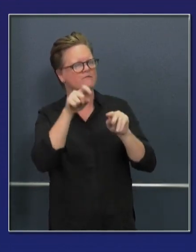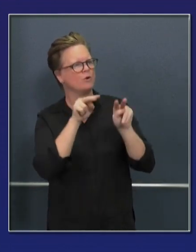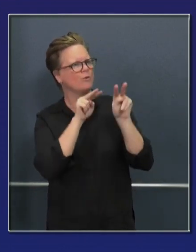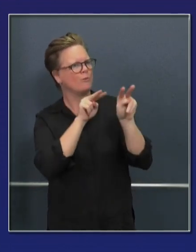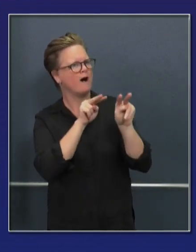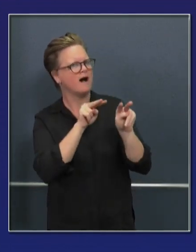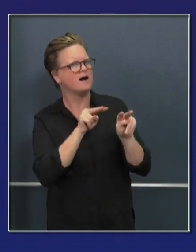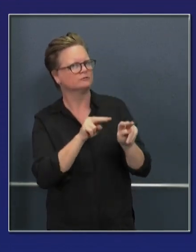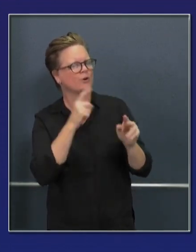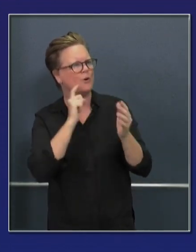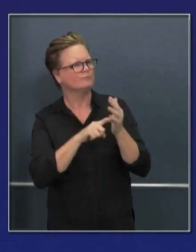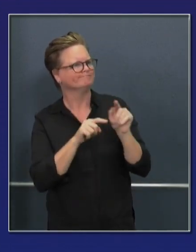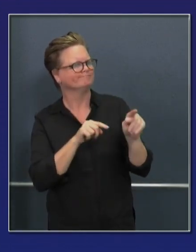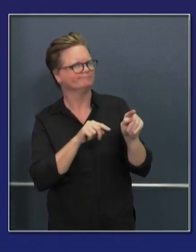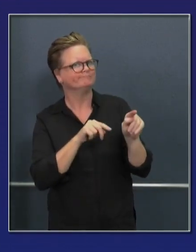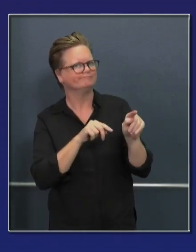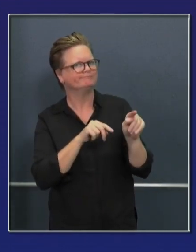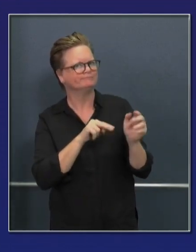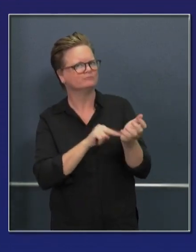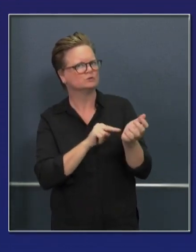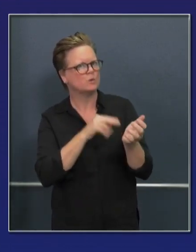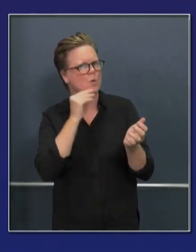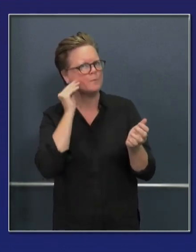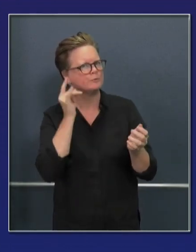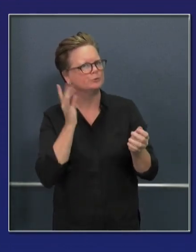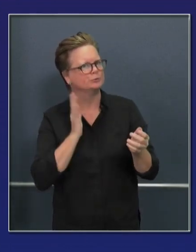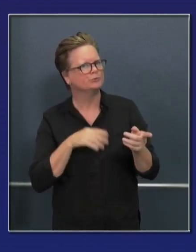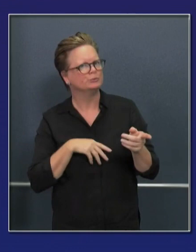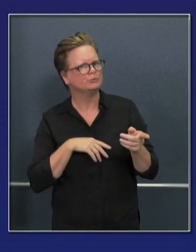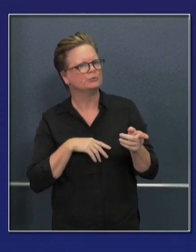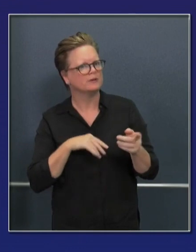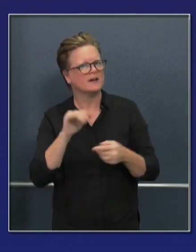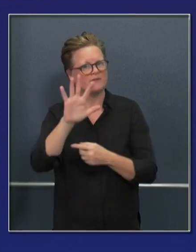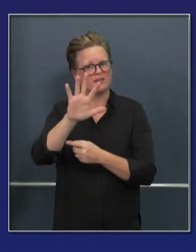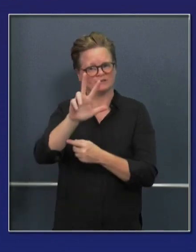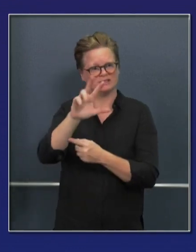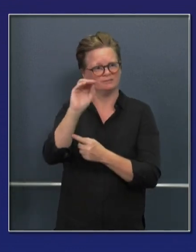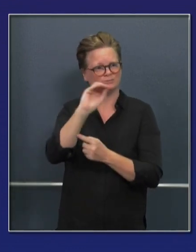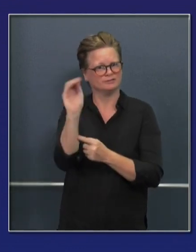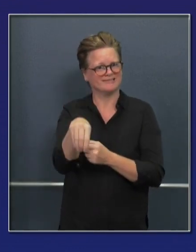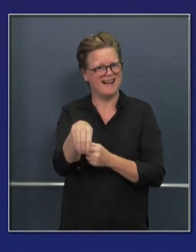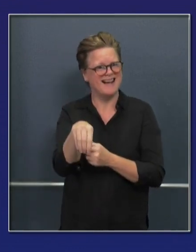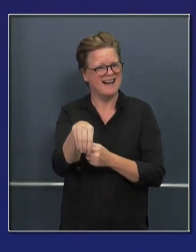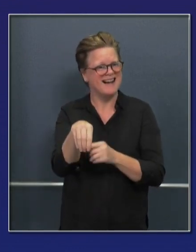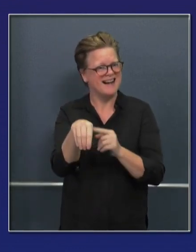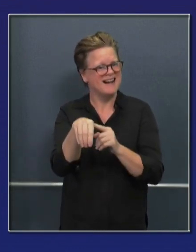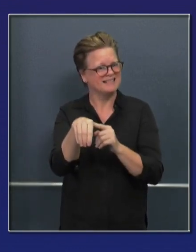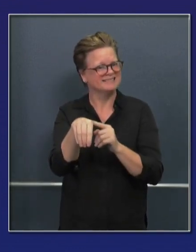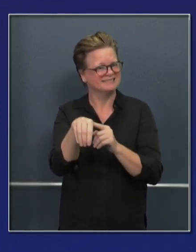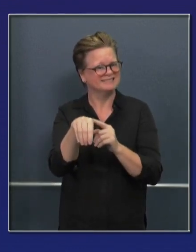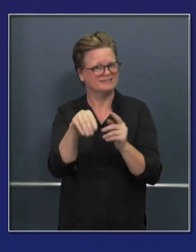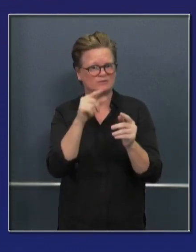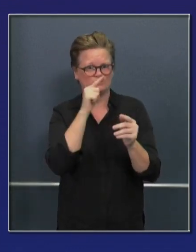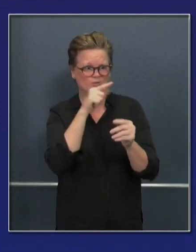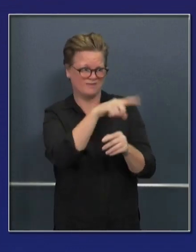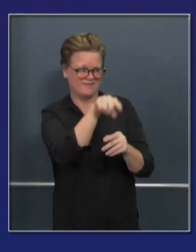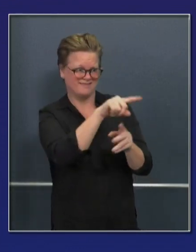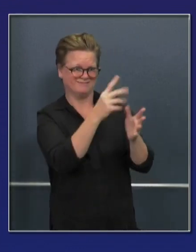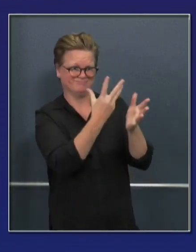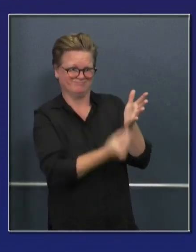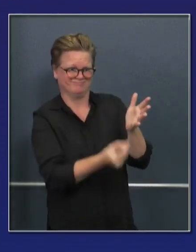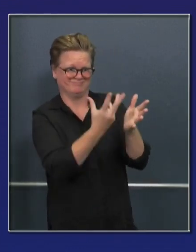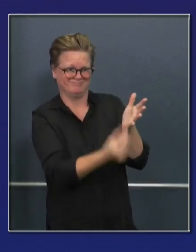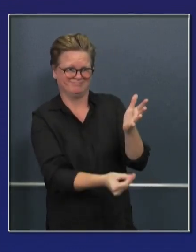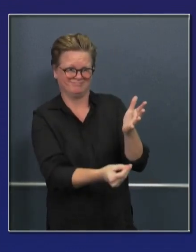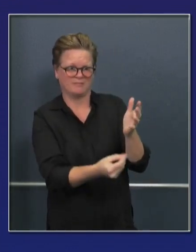deaths, over 5,000 human beings that have lost their lives, over 50% have occurred in these